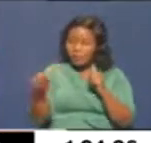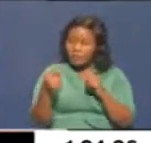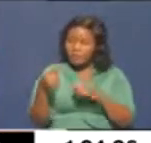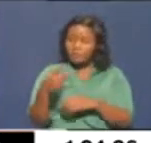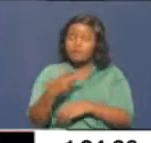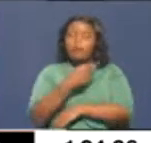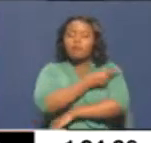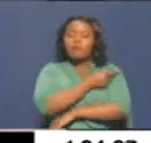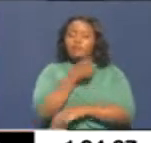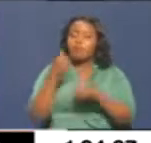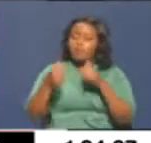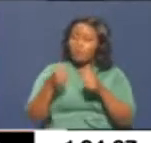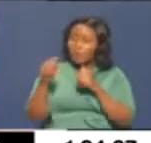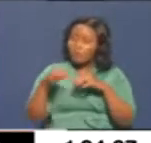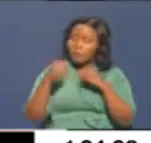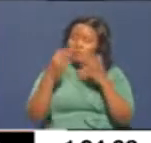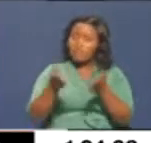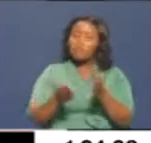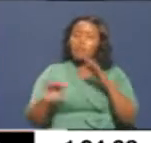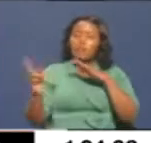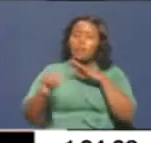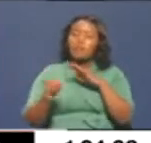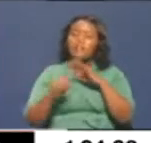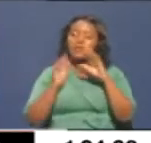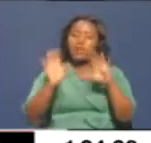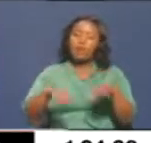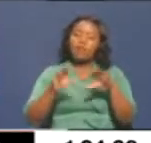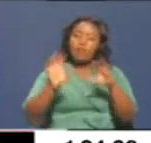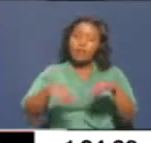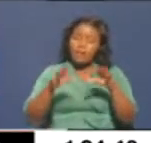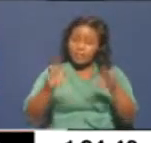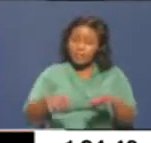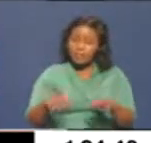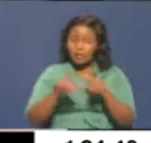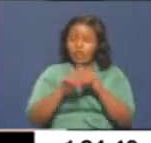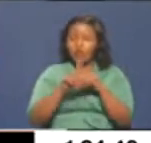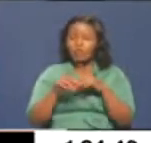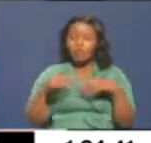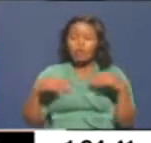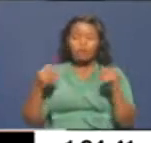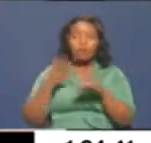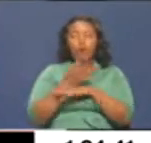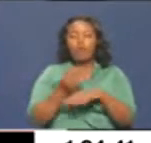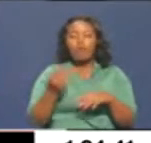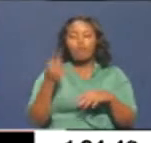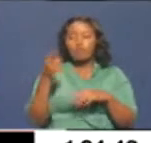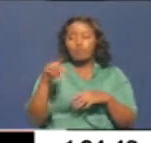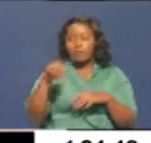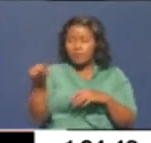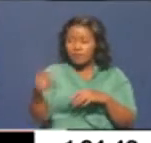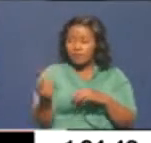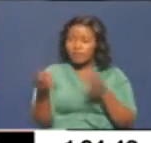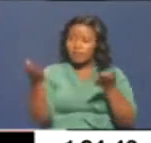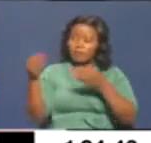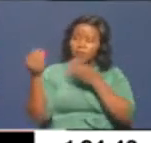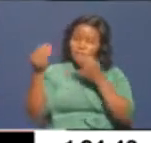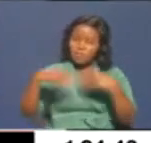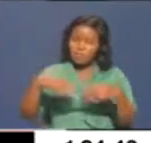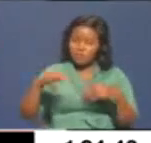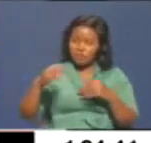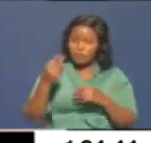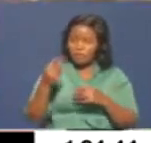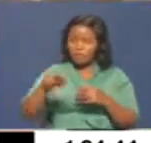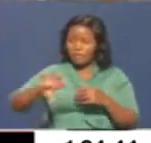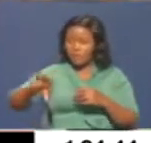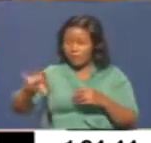government of Kenya, Minister of Agriculture, and we have close to 2,000 donated by the county government of